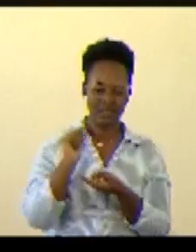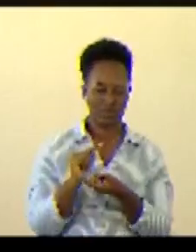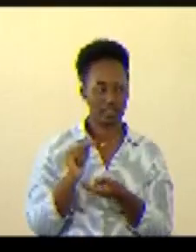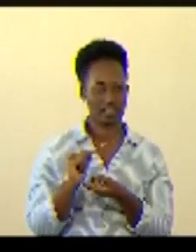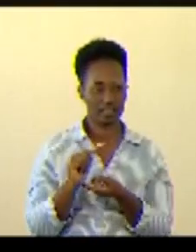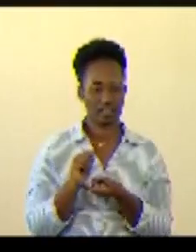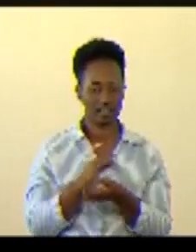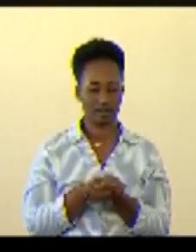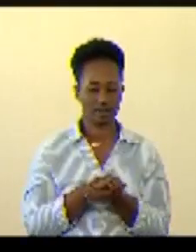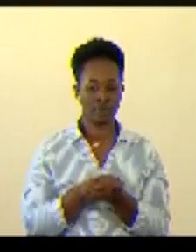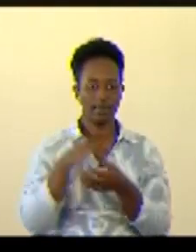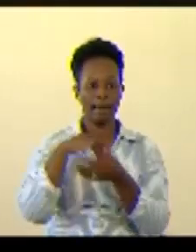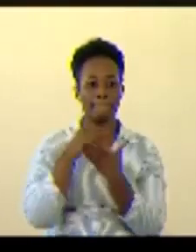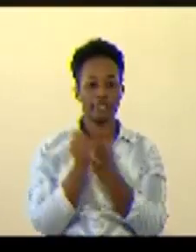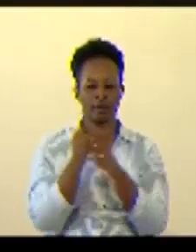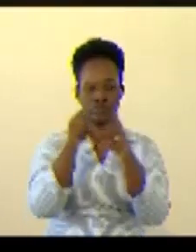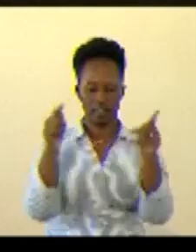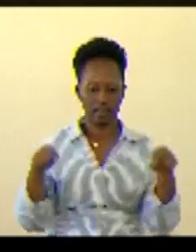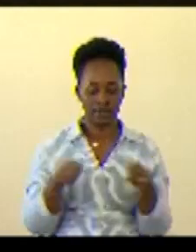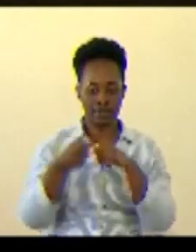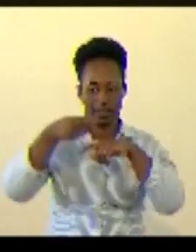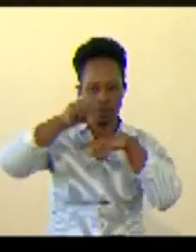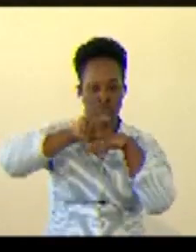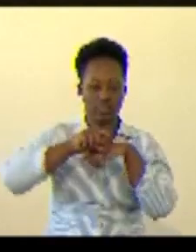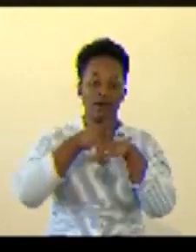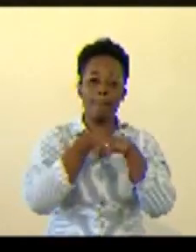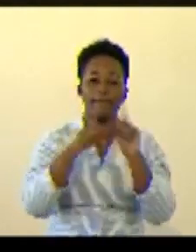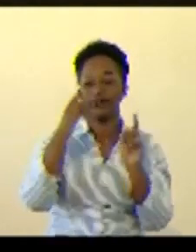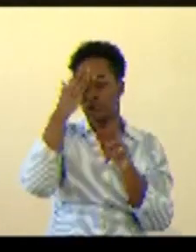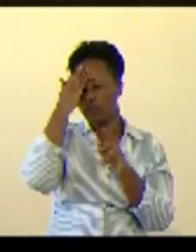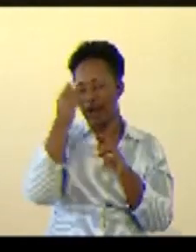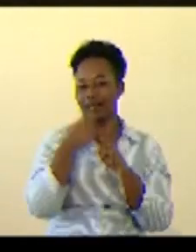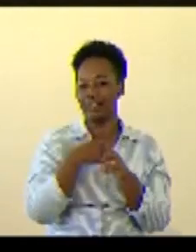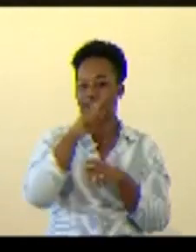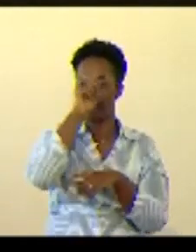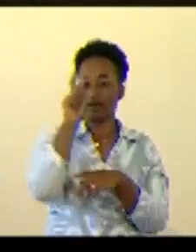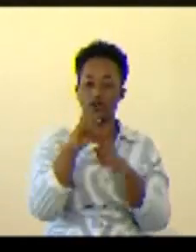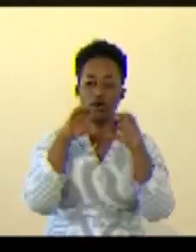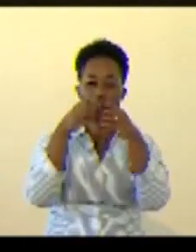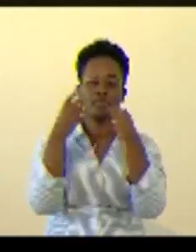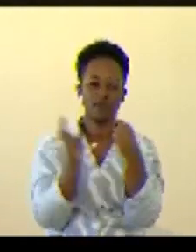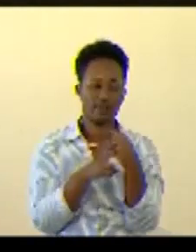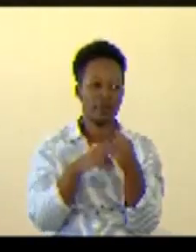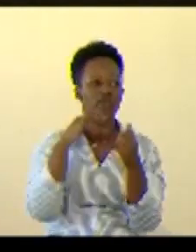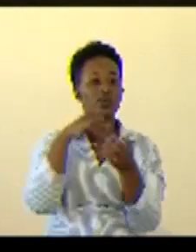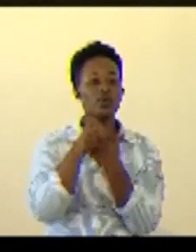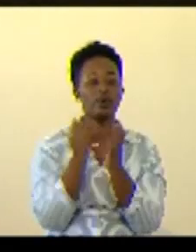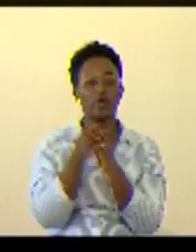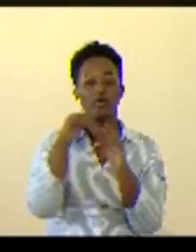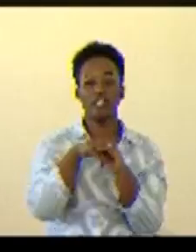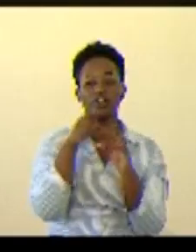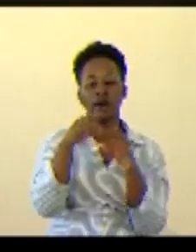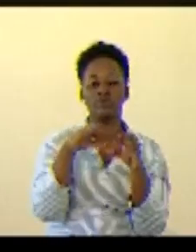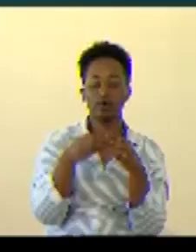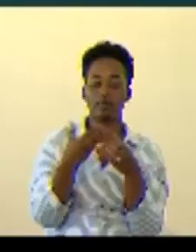decreases because the size is increasing. But why did I ask group 7? It's because in that group we have